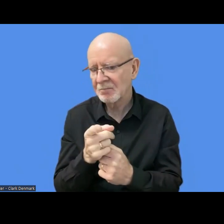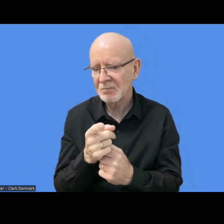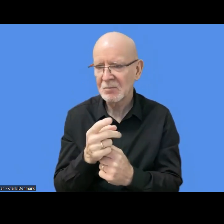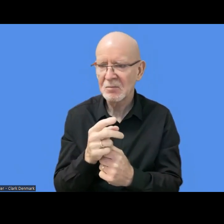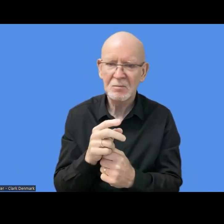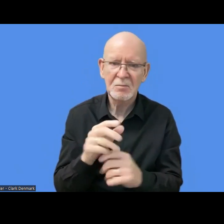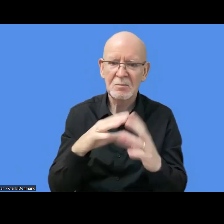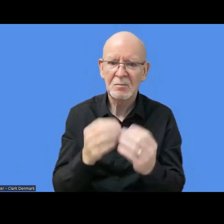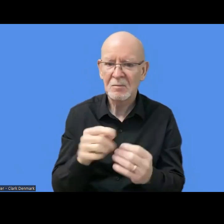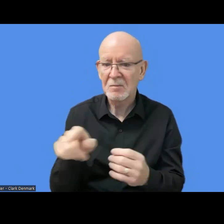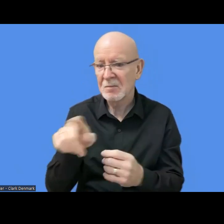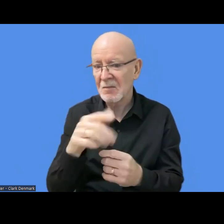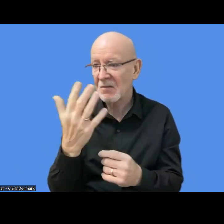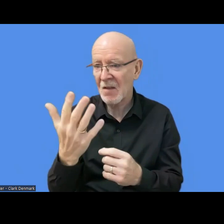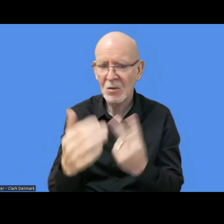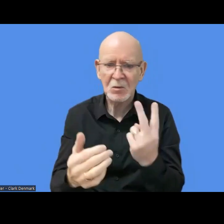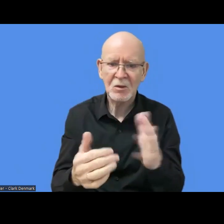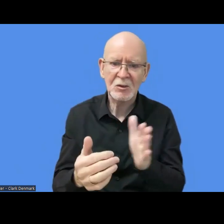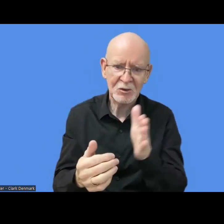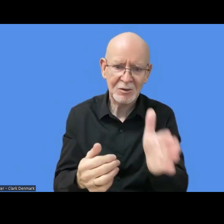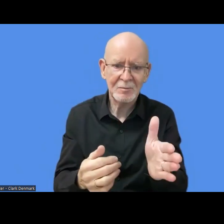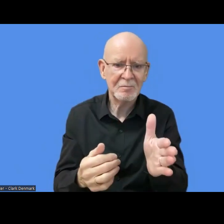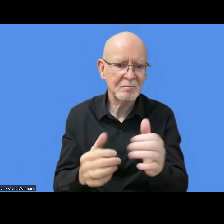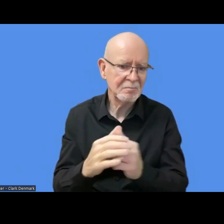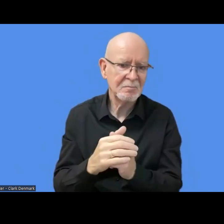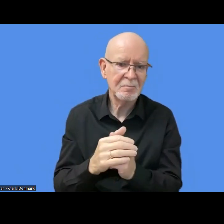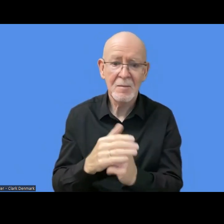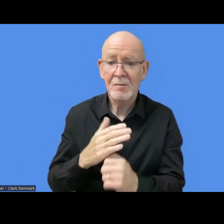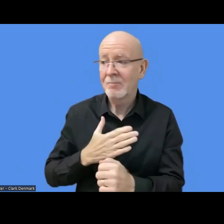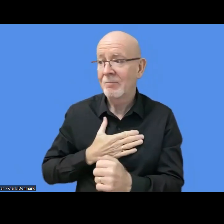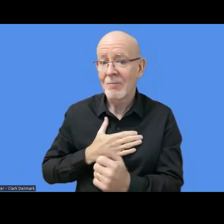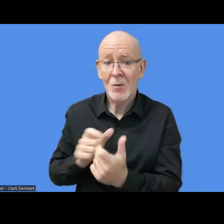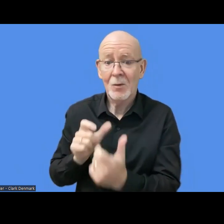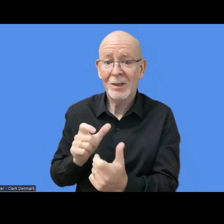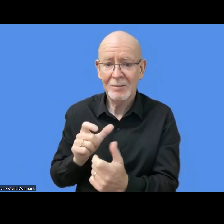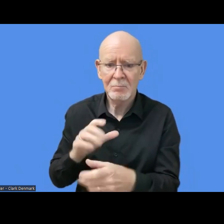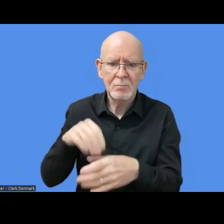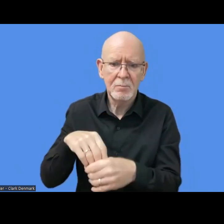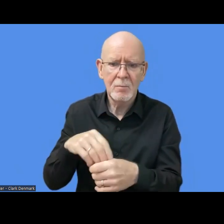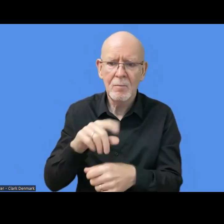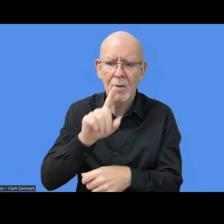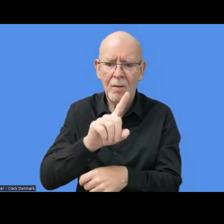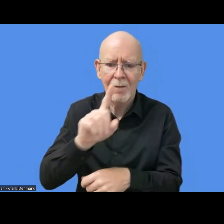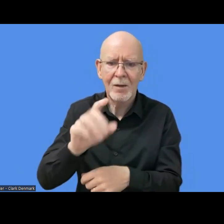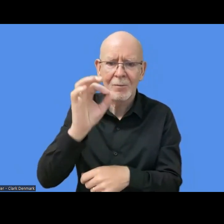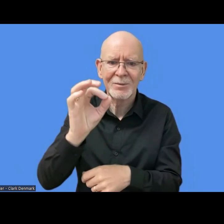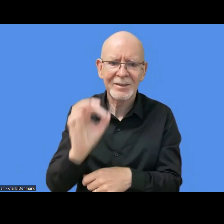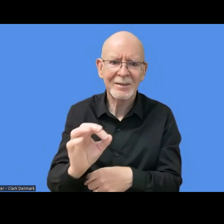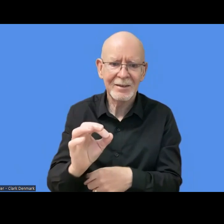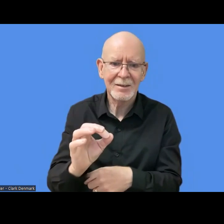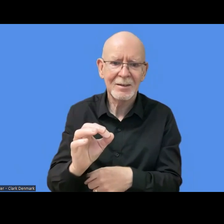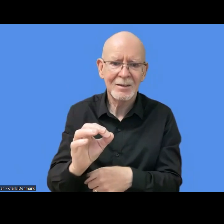years, and more than a quarter, 26%, that more than 10 events were attended by